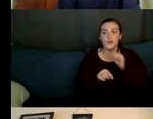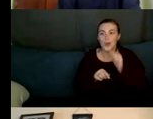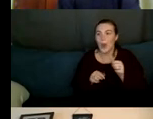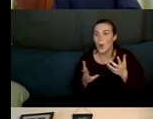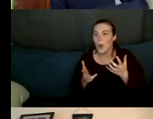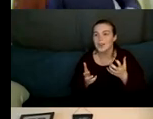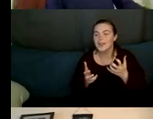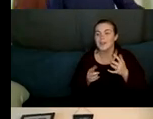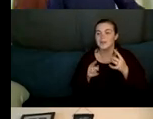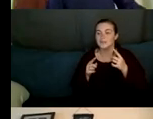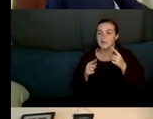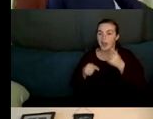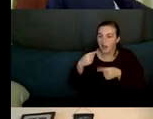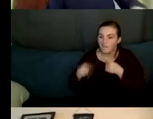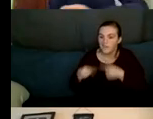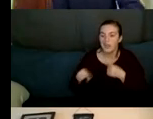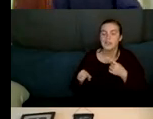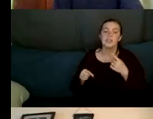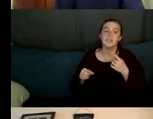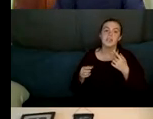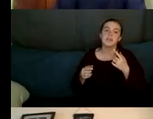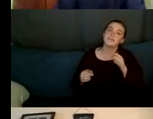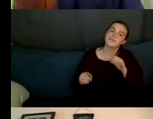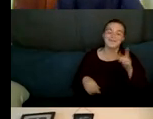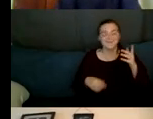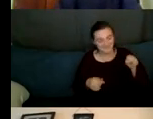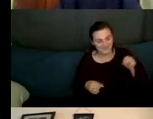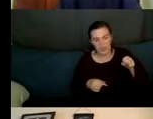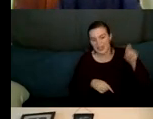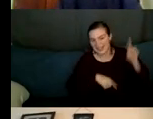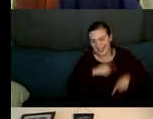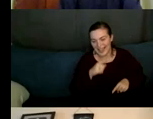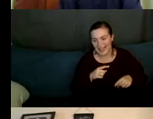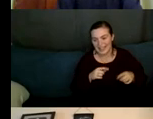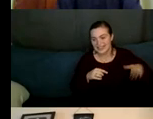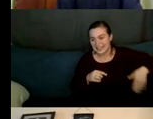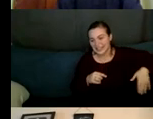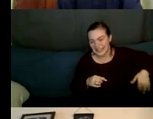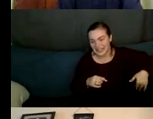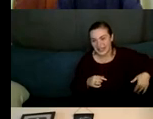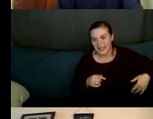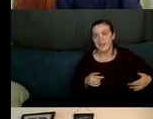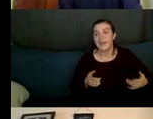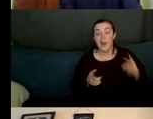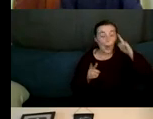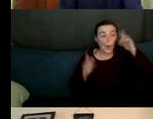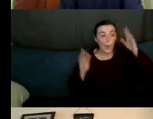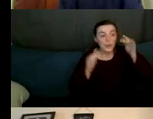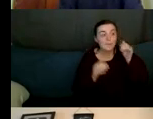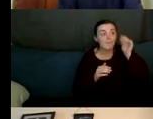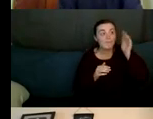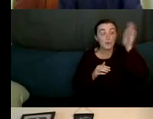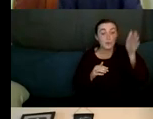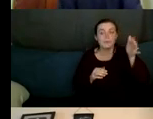the known world? Yeah, unfortunately, that doesn't exist yet. Okay. I hope that it will in the future, but it is not something